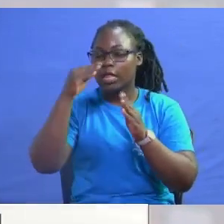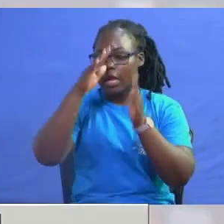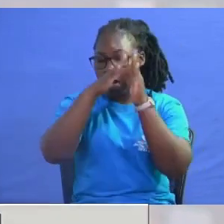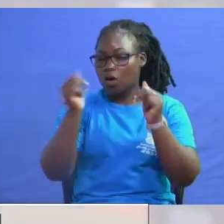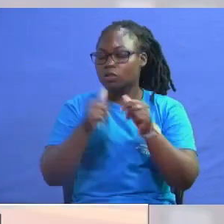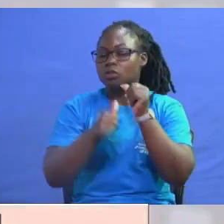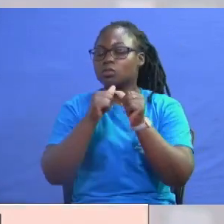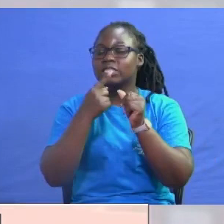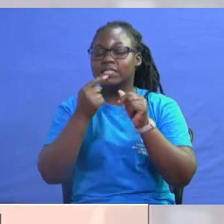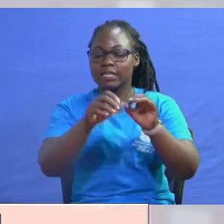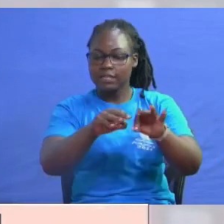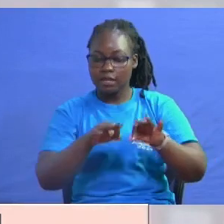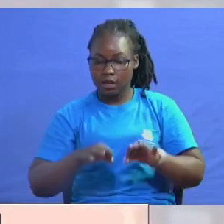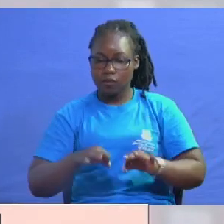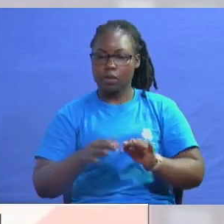is unaccountable.